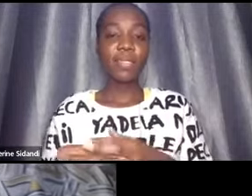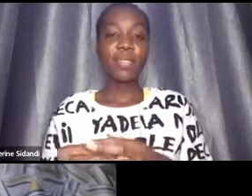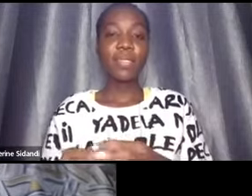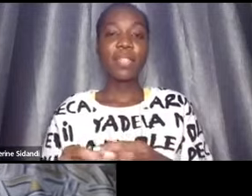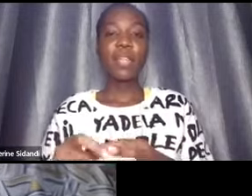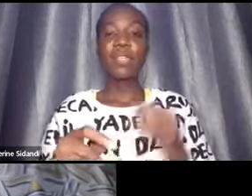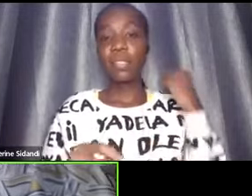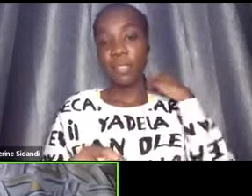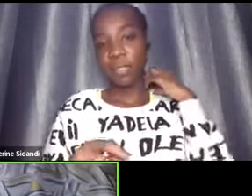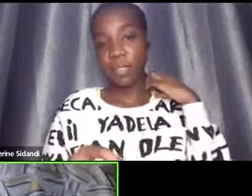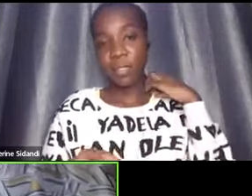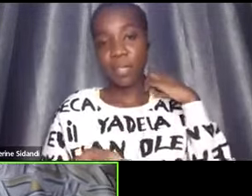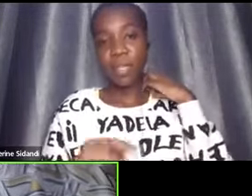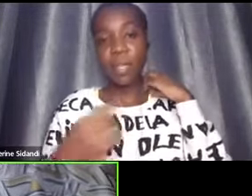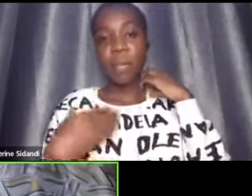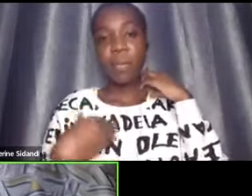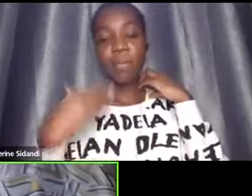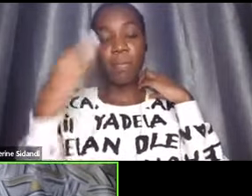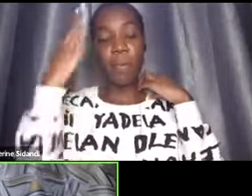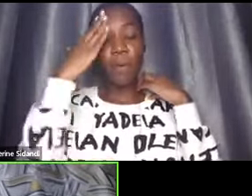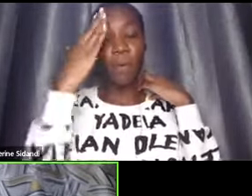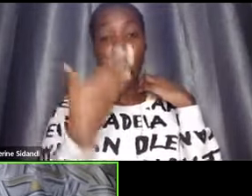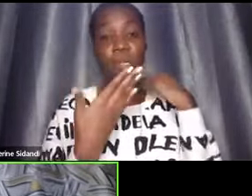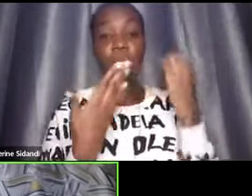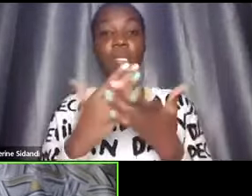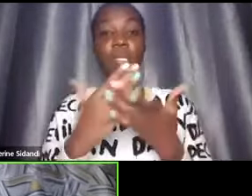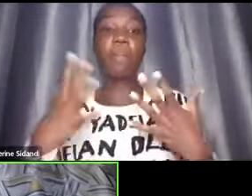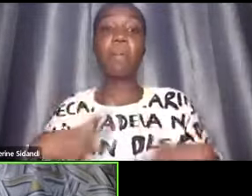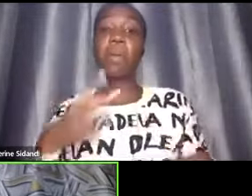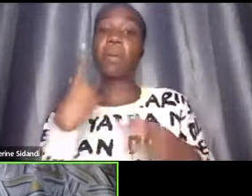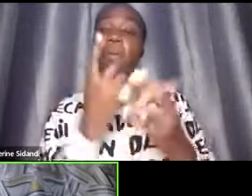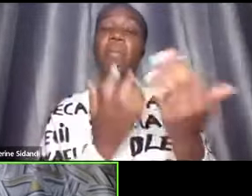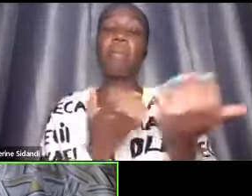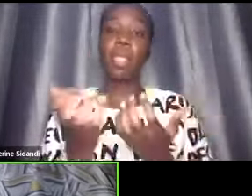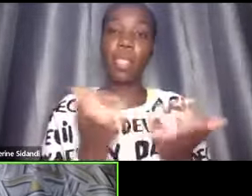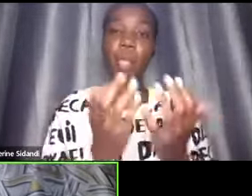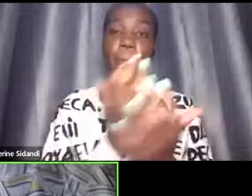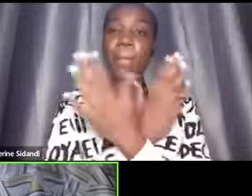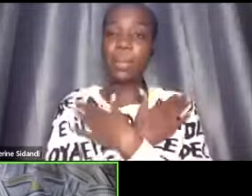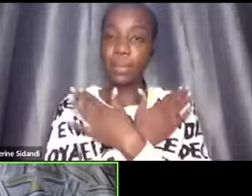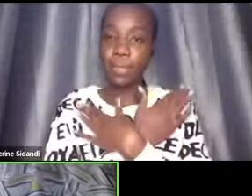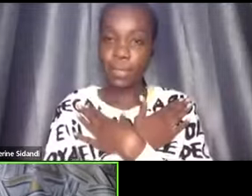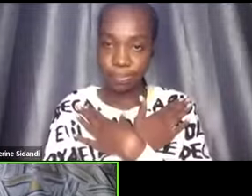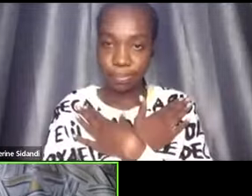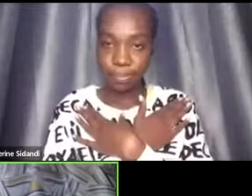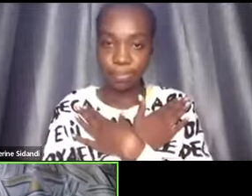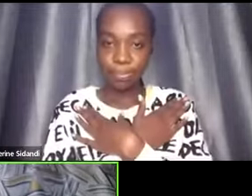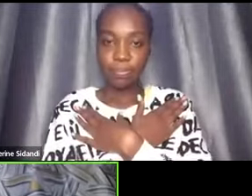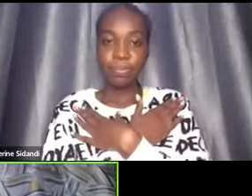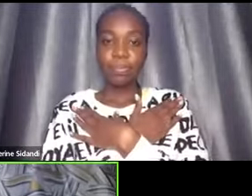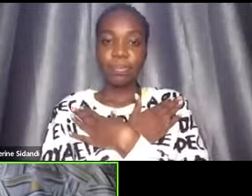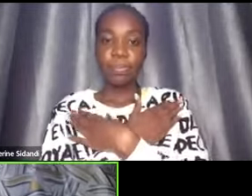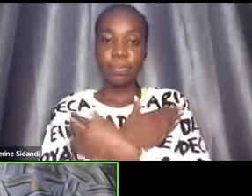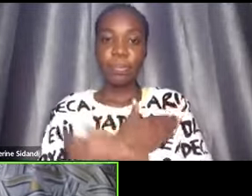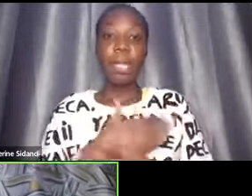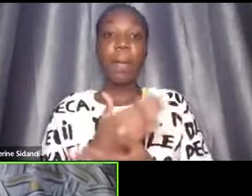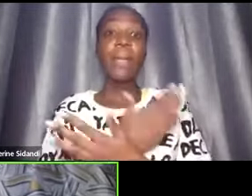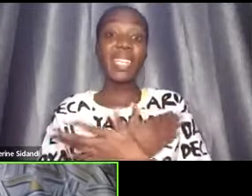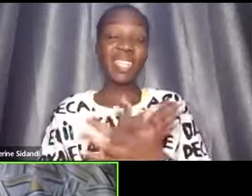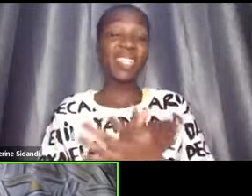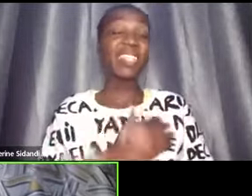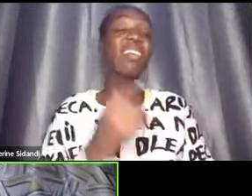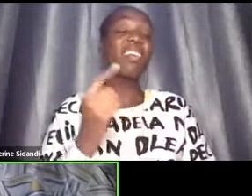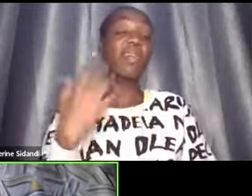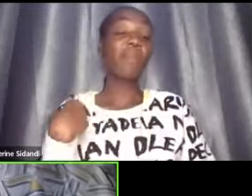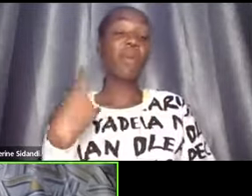like, Yes. I know some people who are in business partnerships who, okay, partnerships, first of all, are very difficult